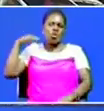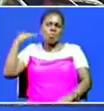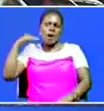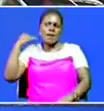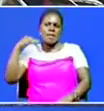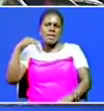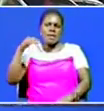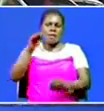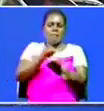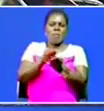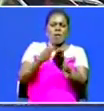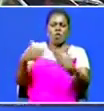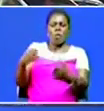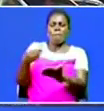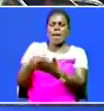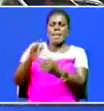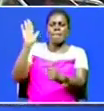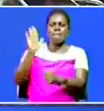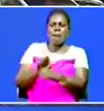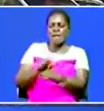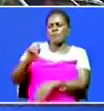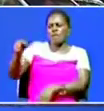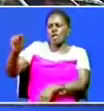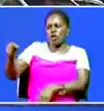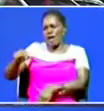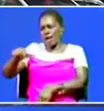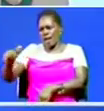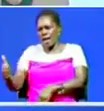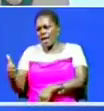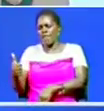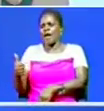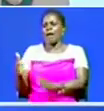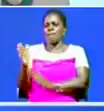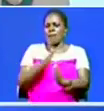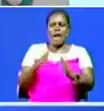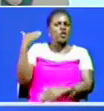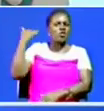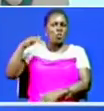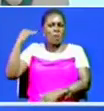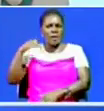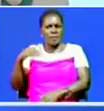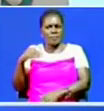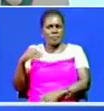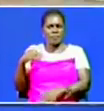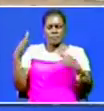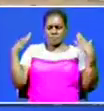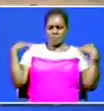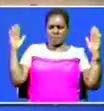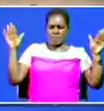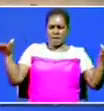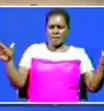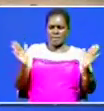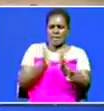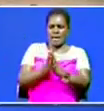They will have seen the banks lose millions of shillings in yet another money heist. The banks were Barclays and